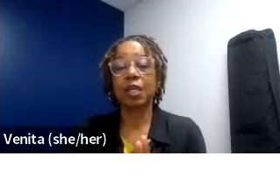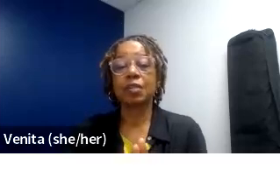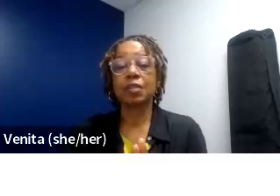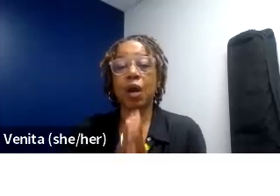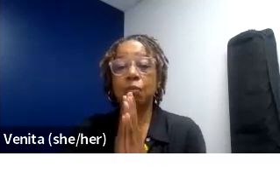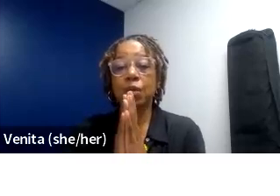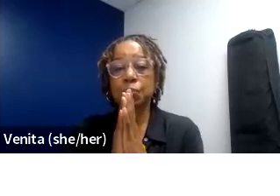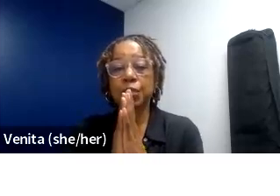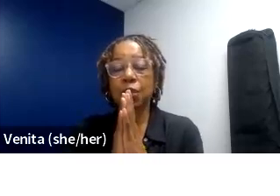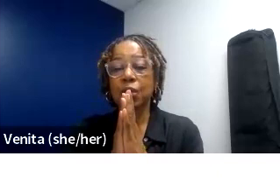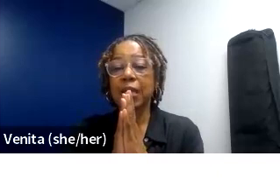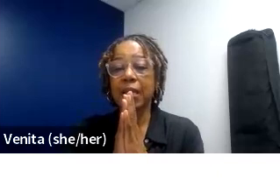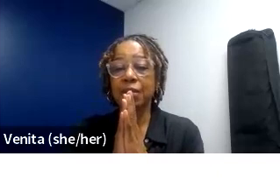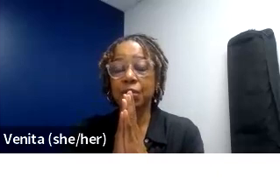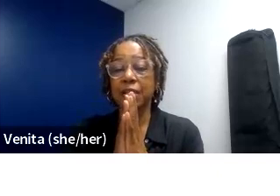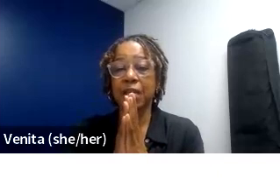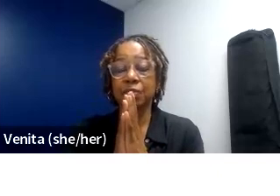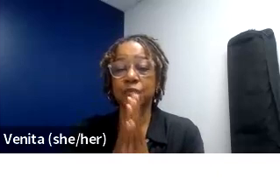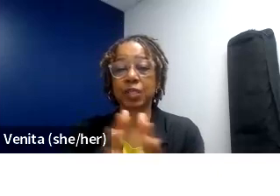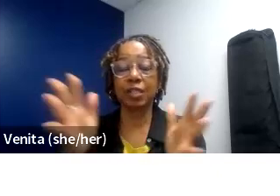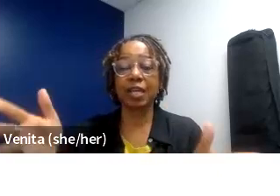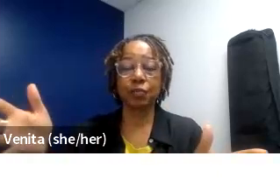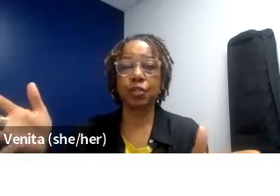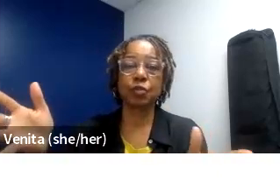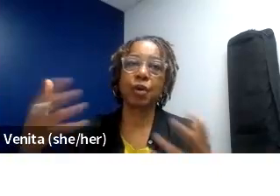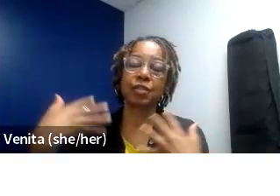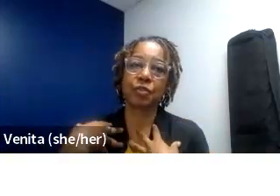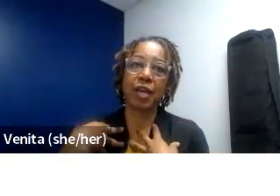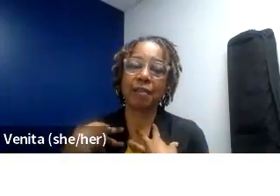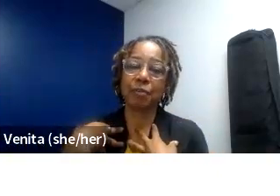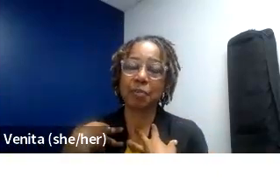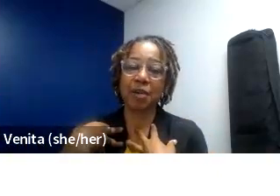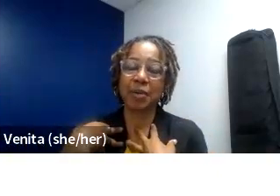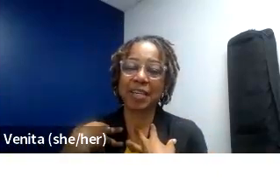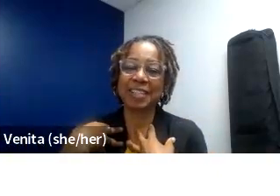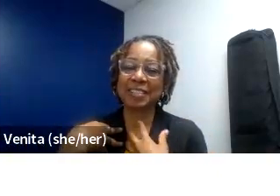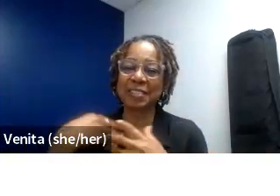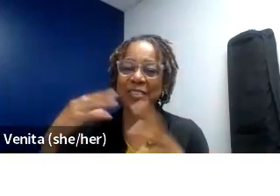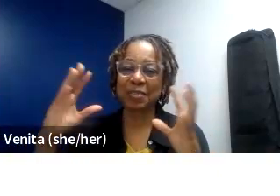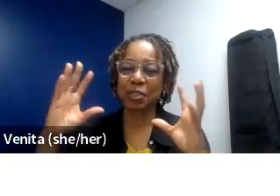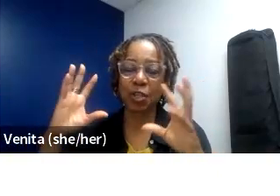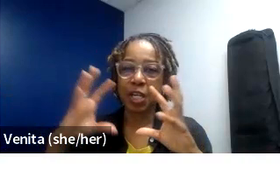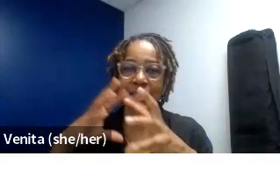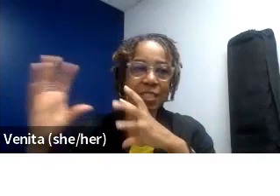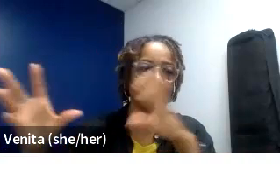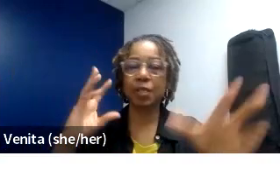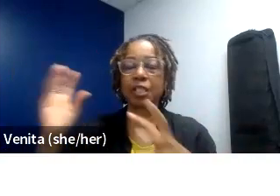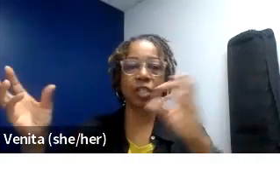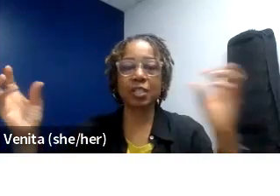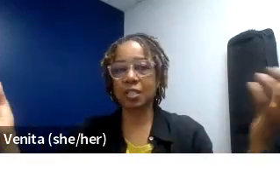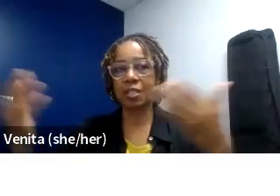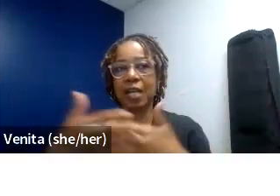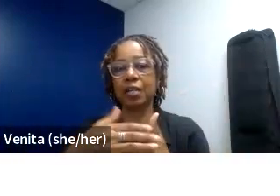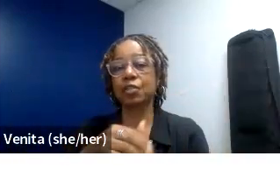answer. So I want to bring on Heather and really thank the Reunion Project for having me moderate. And this